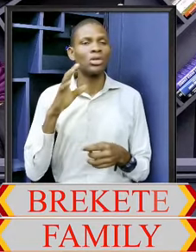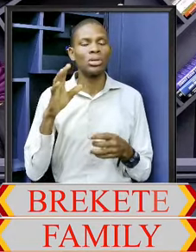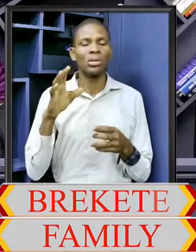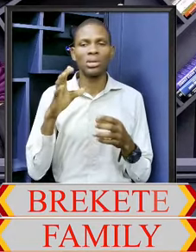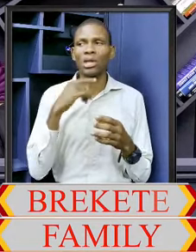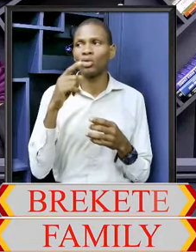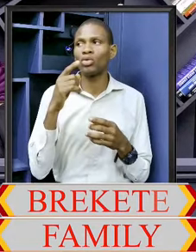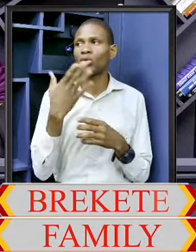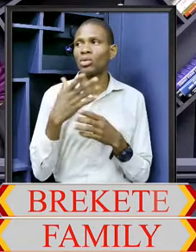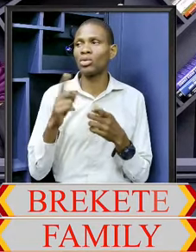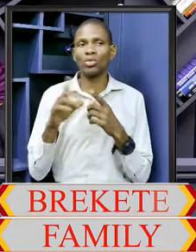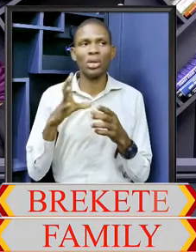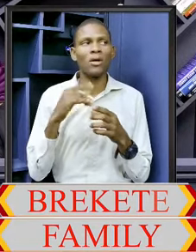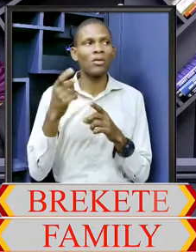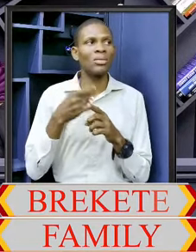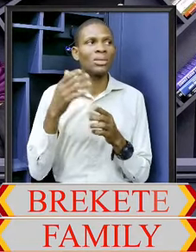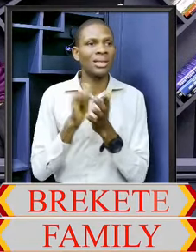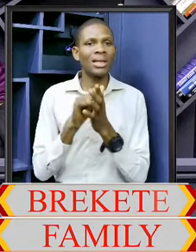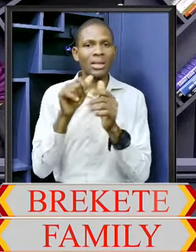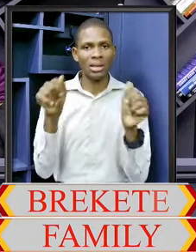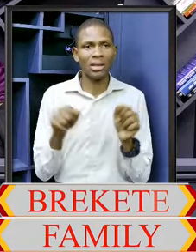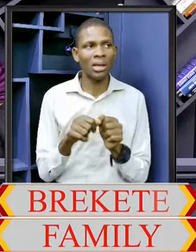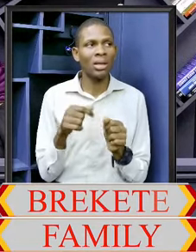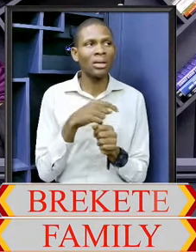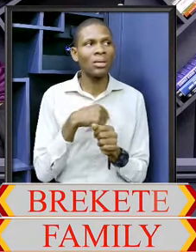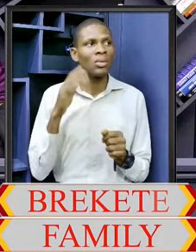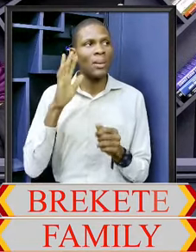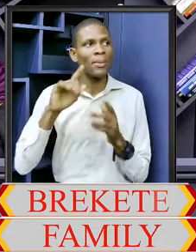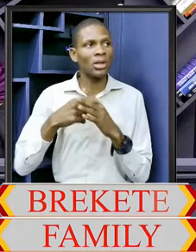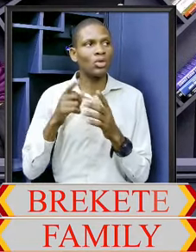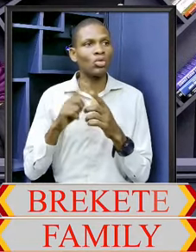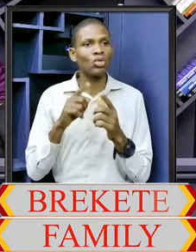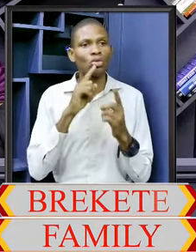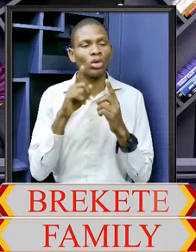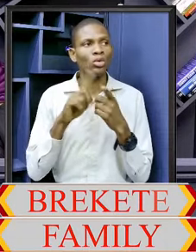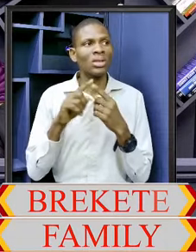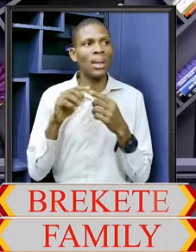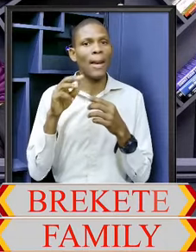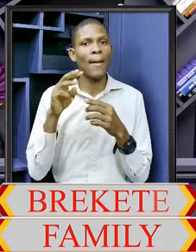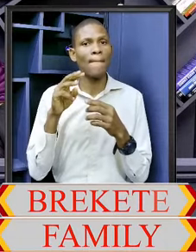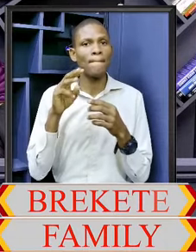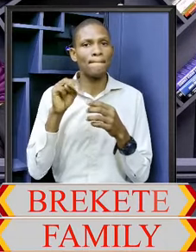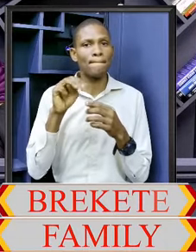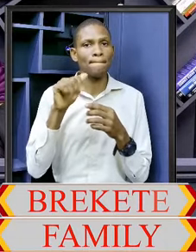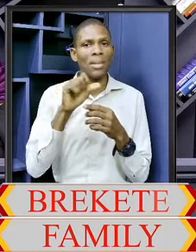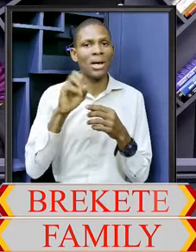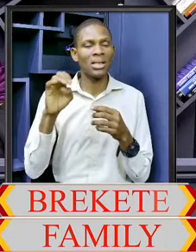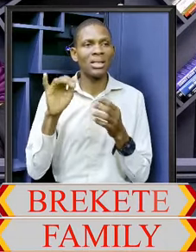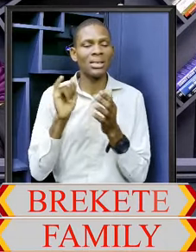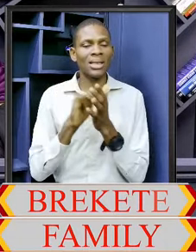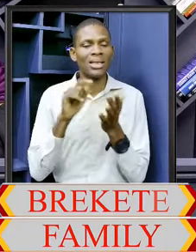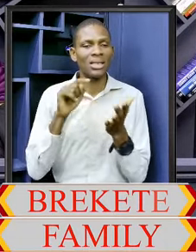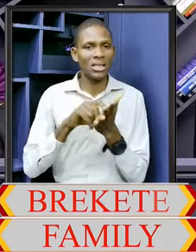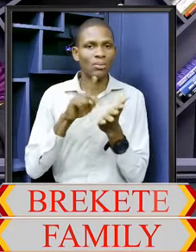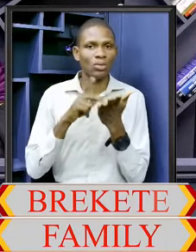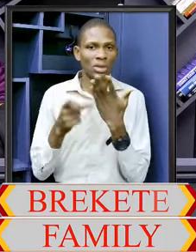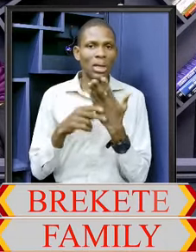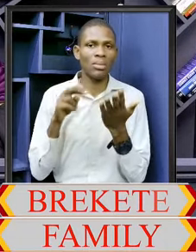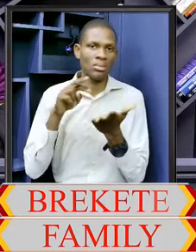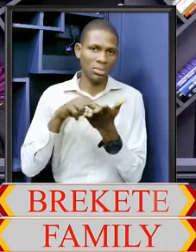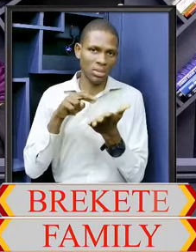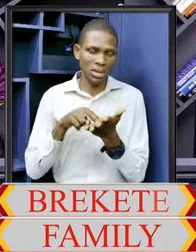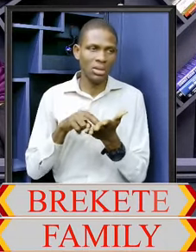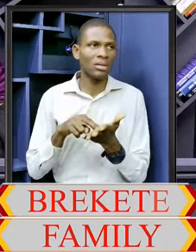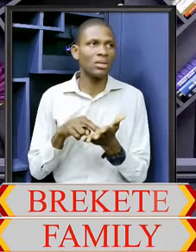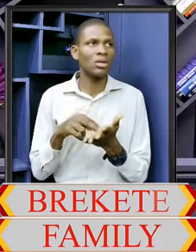do. And from that point, we go begin talk to the masses where this program they represent. Ona no